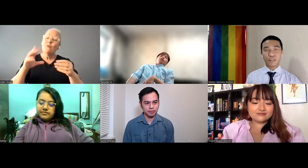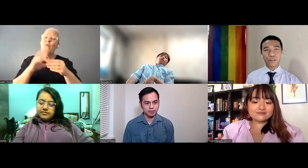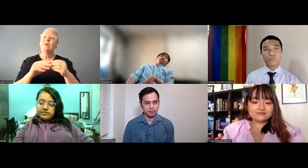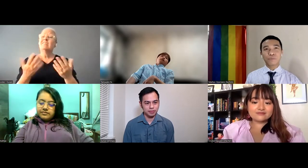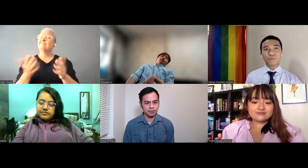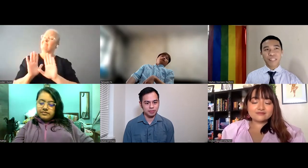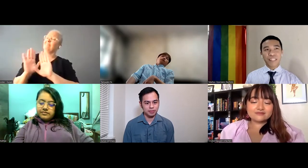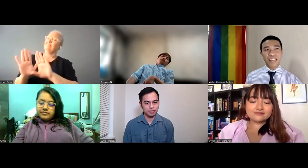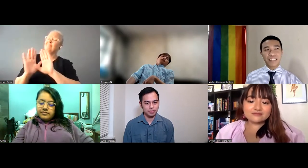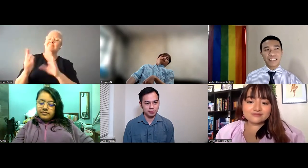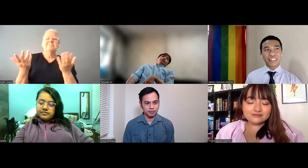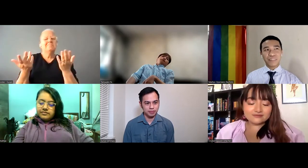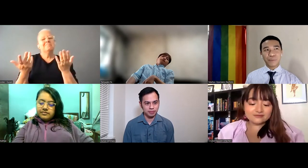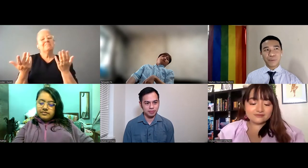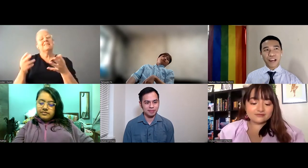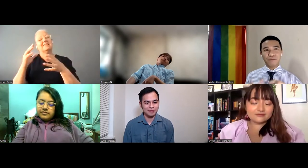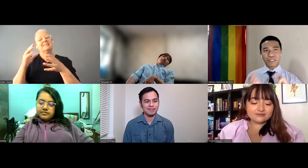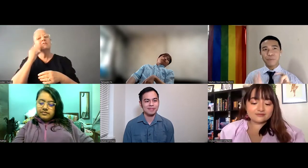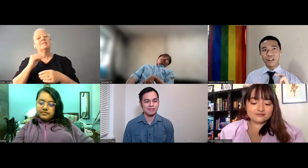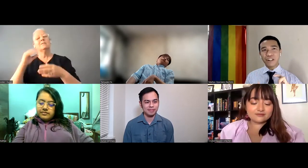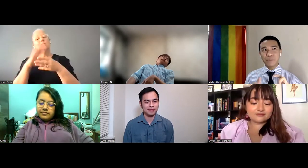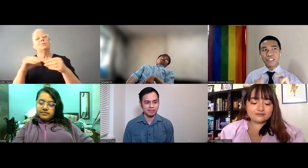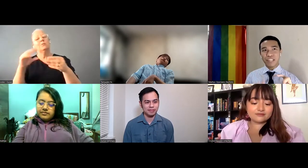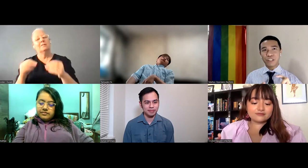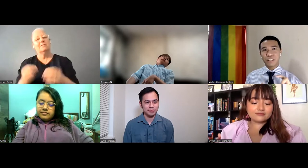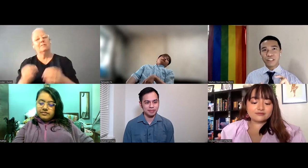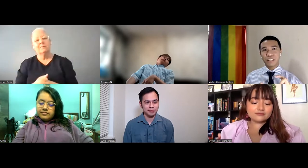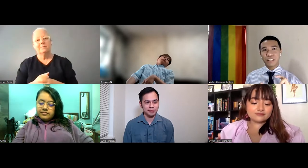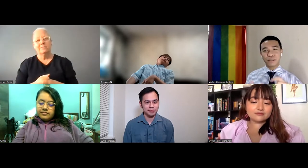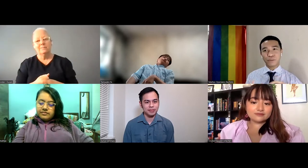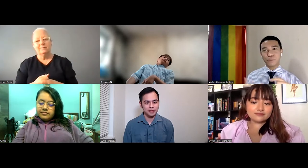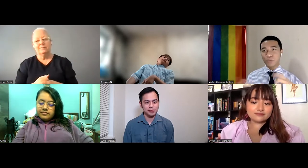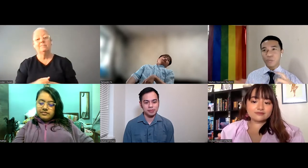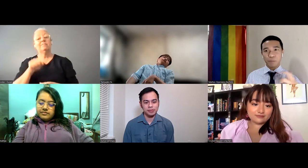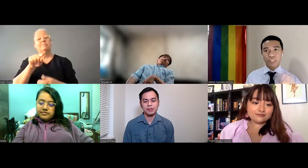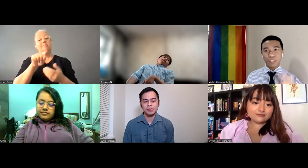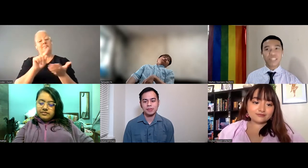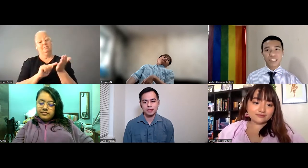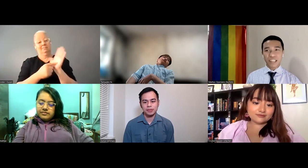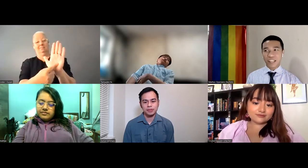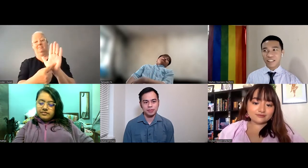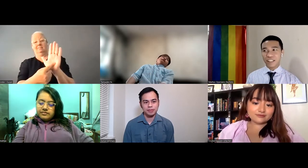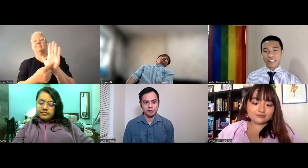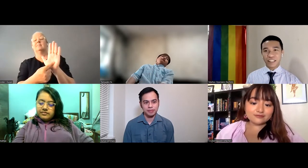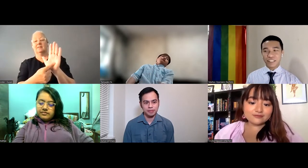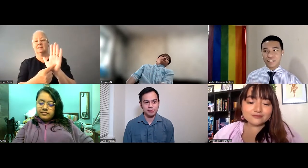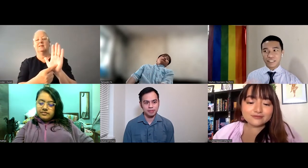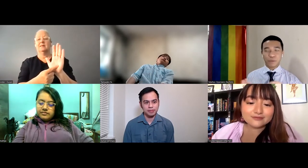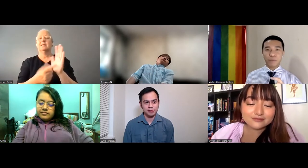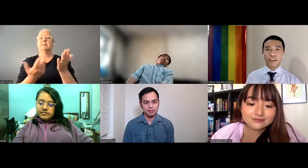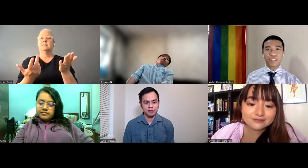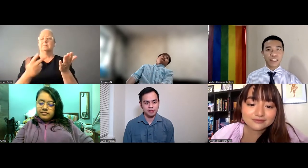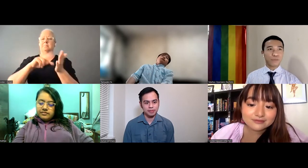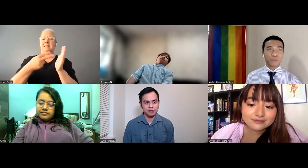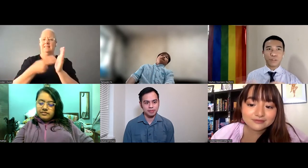disabilities. And also that the mere representation shows that we people exist, and that's